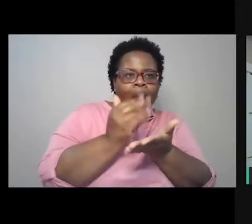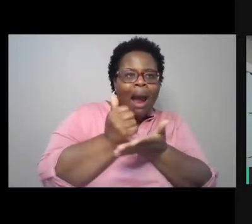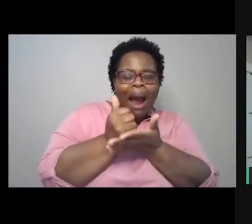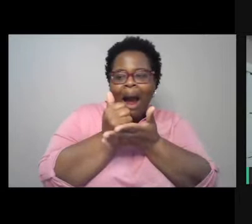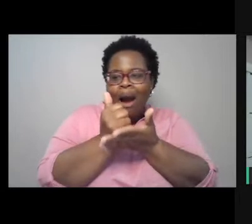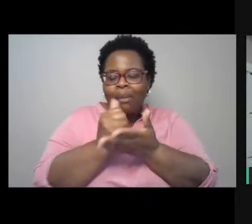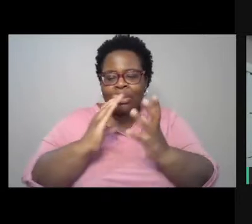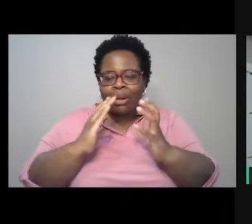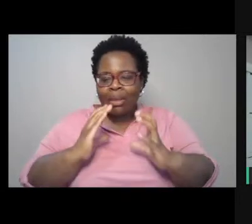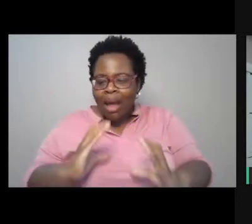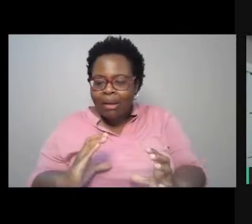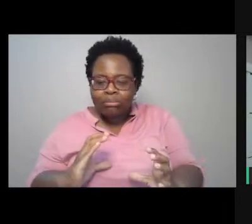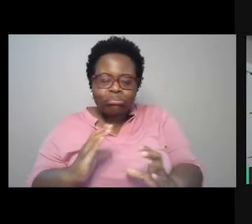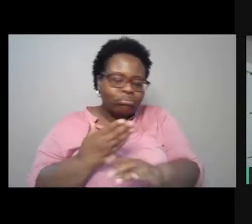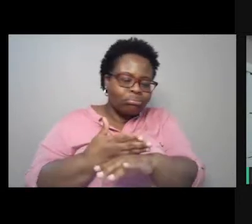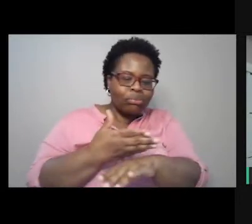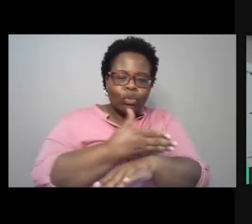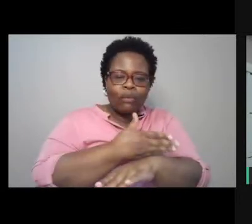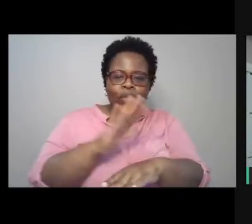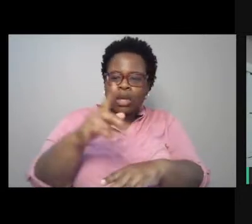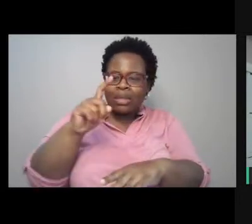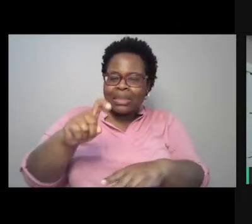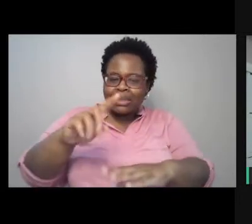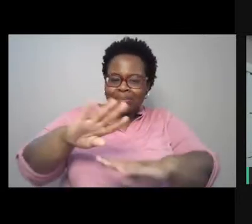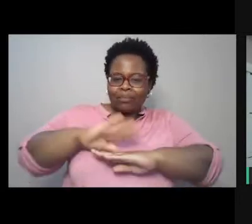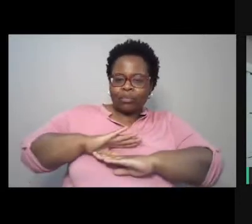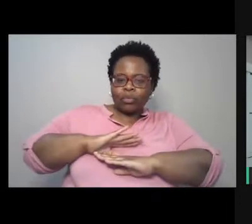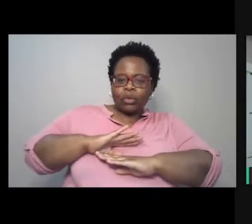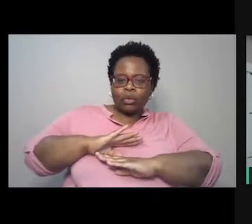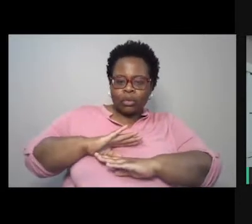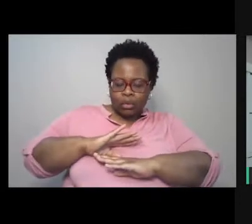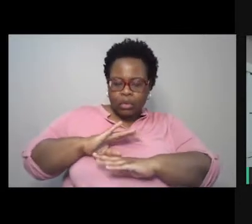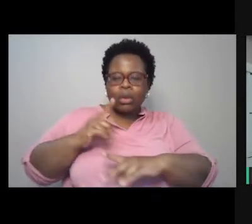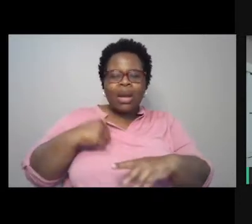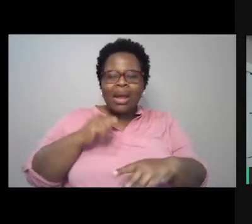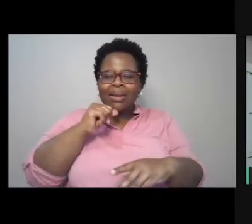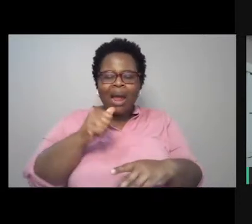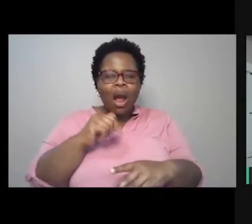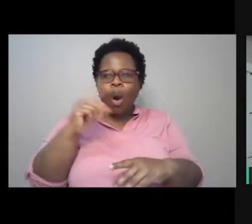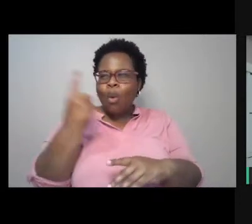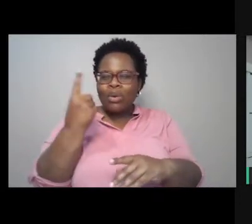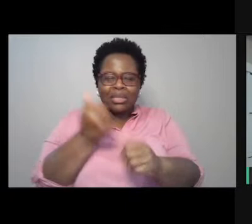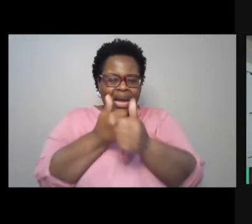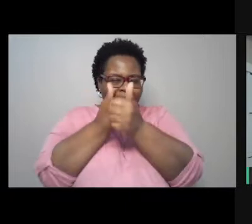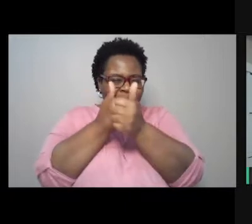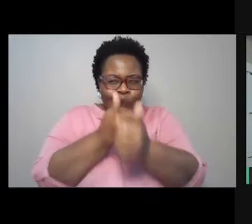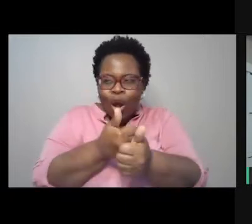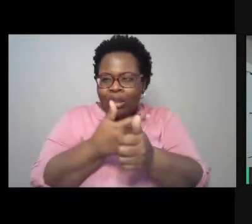really respond to people's needs and not only following the kind of